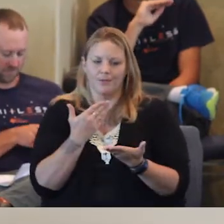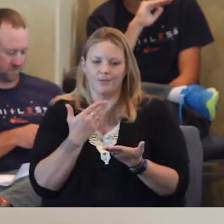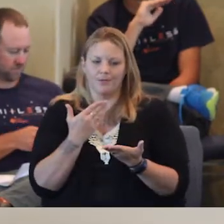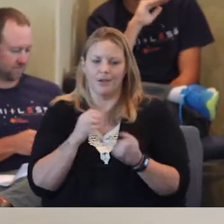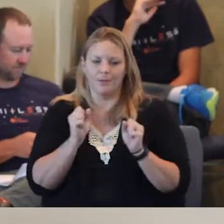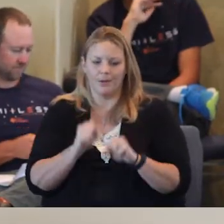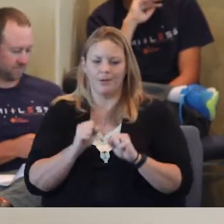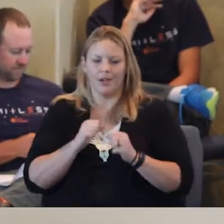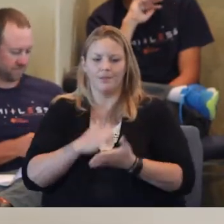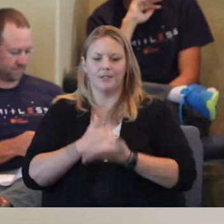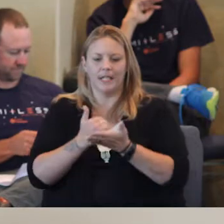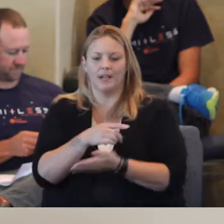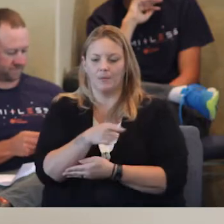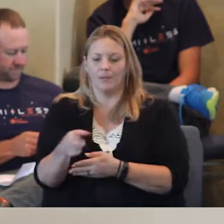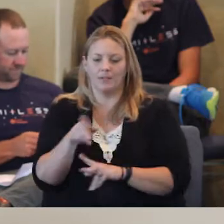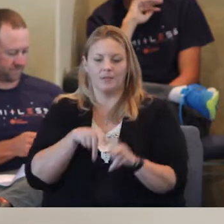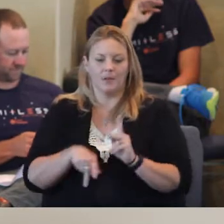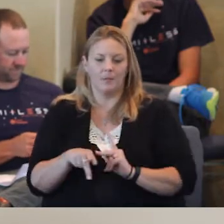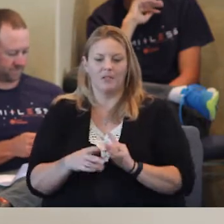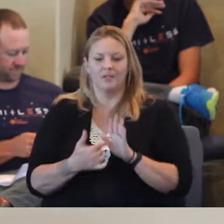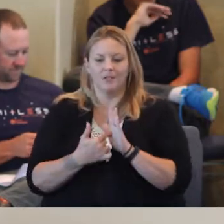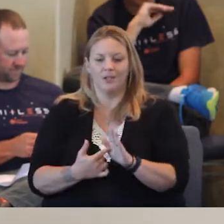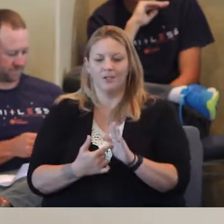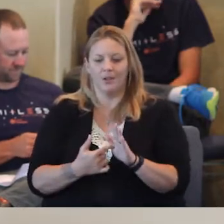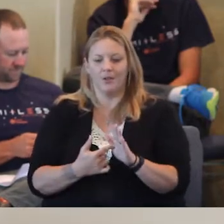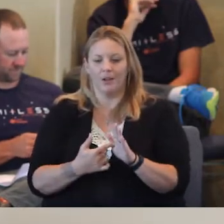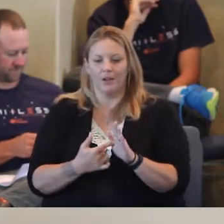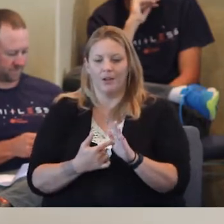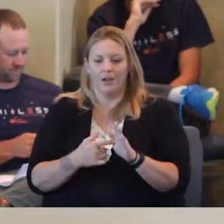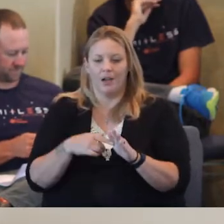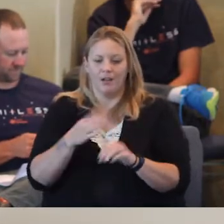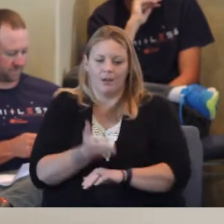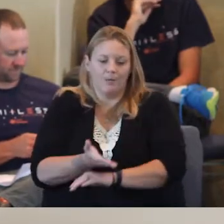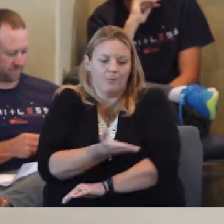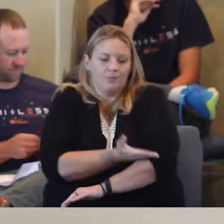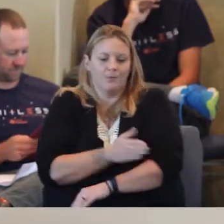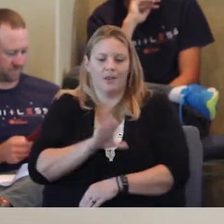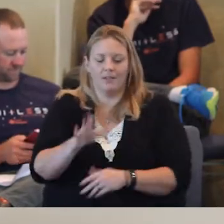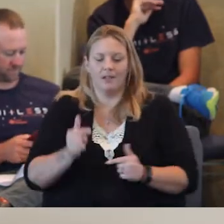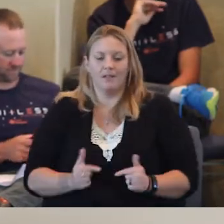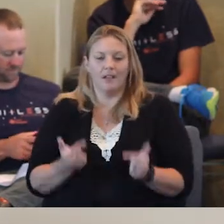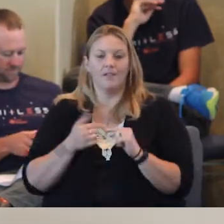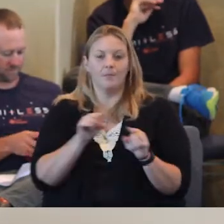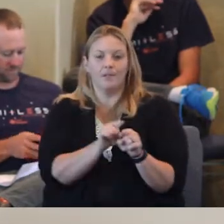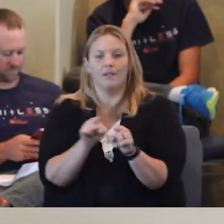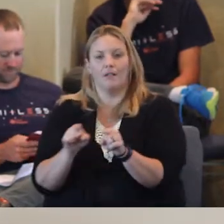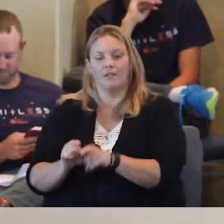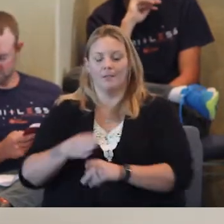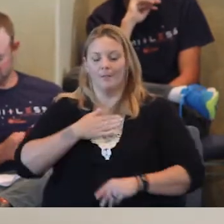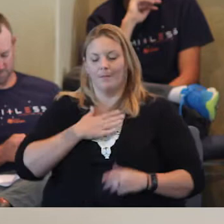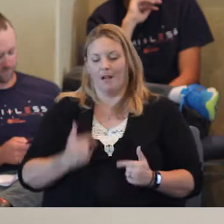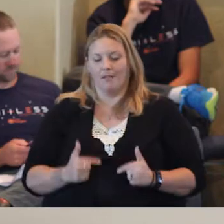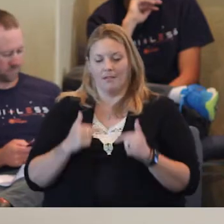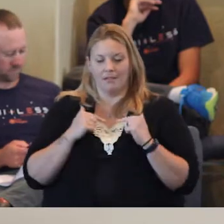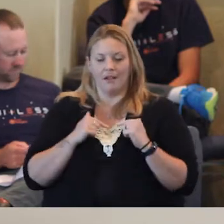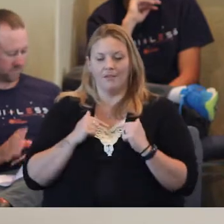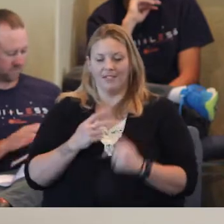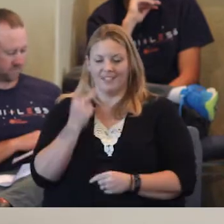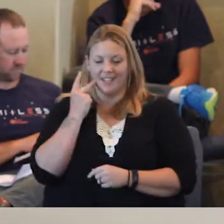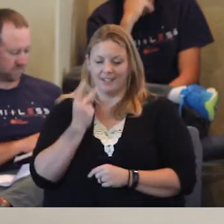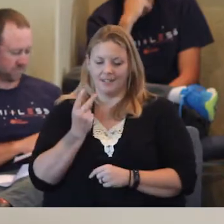to help these people because it showed not only an improvement in their life, but my life, because I got to see